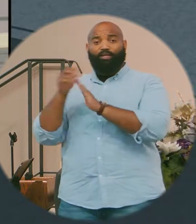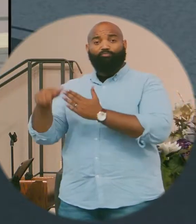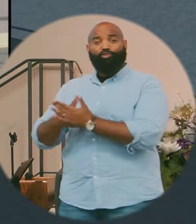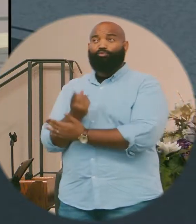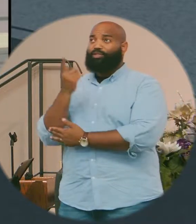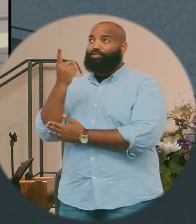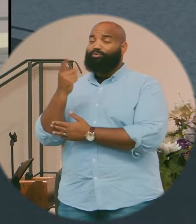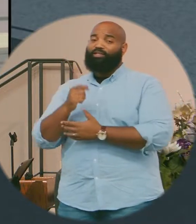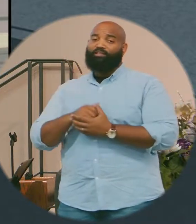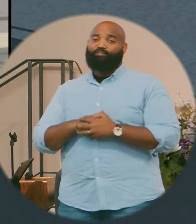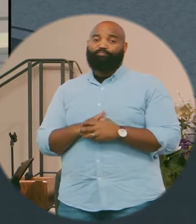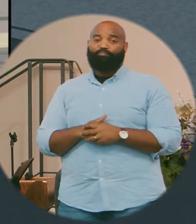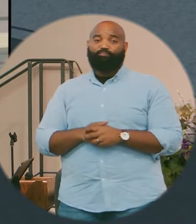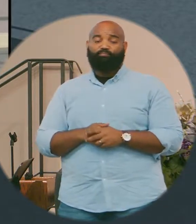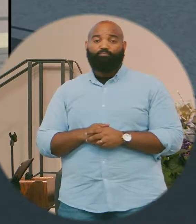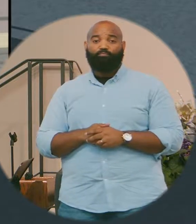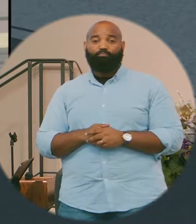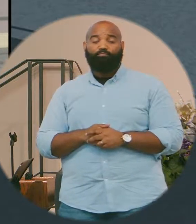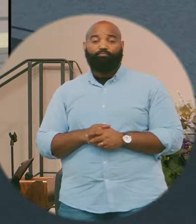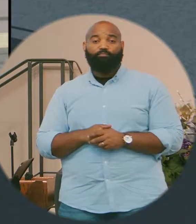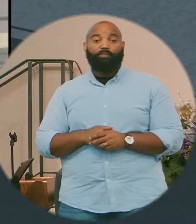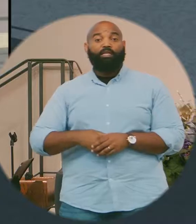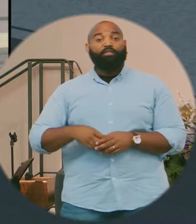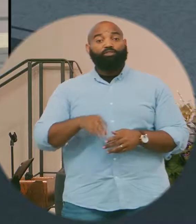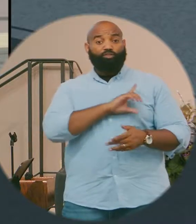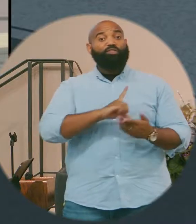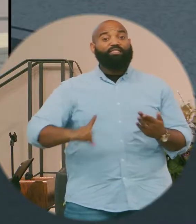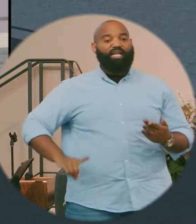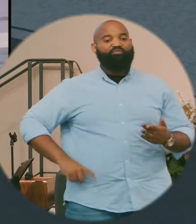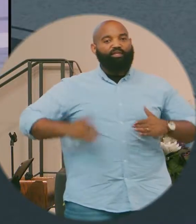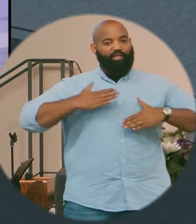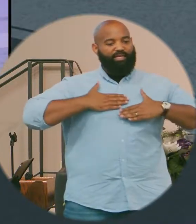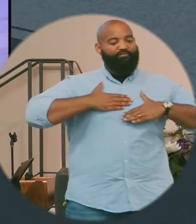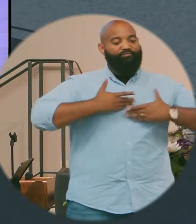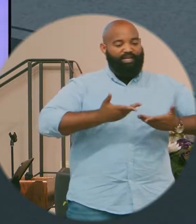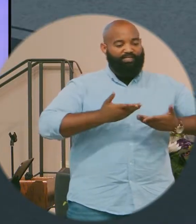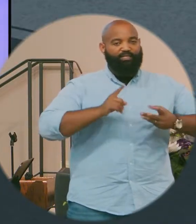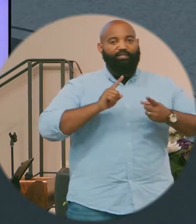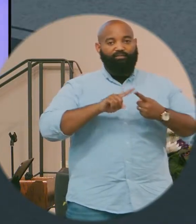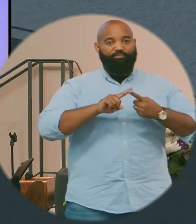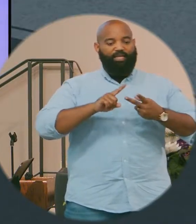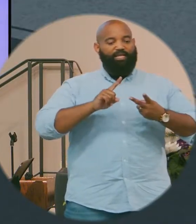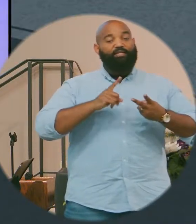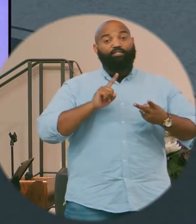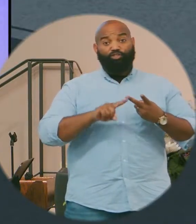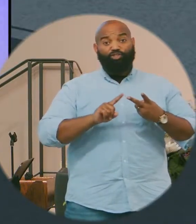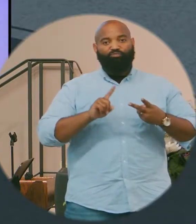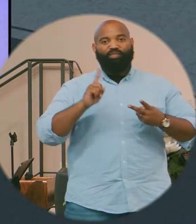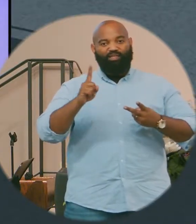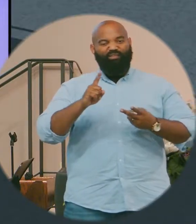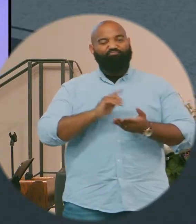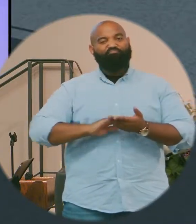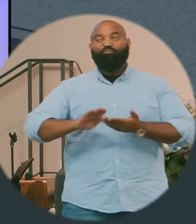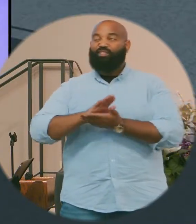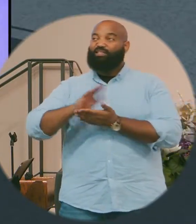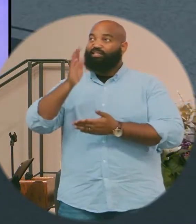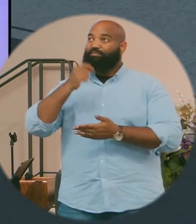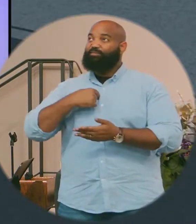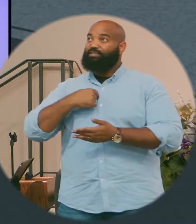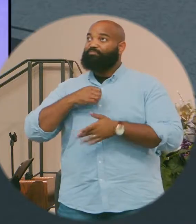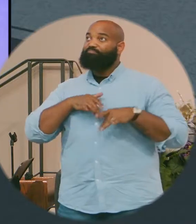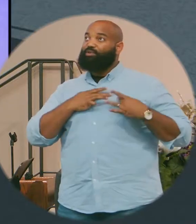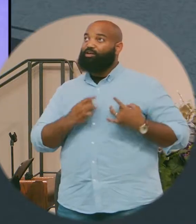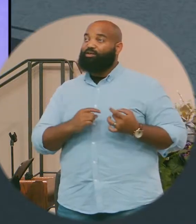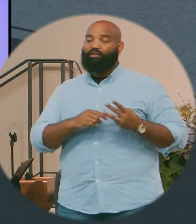confession. There was David's cleansing in verses 7 through 11. And then there was David's consecration.